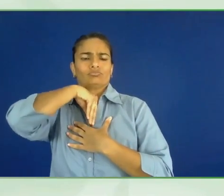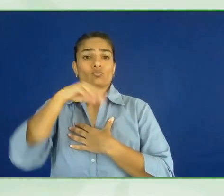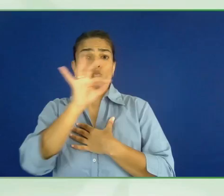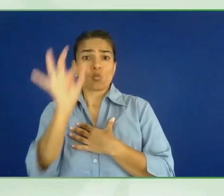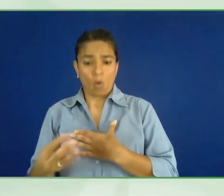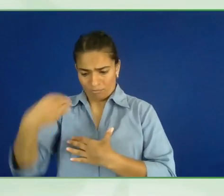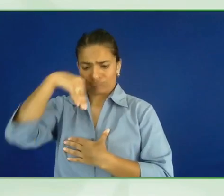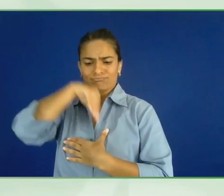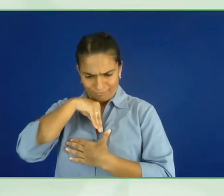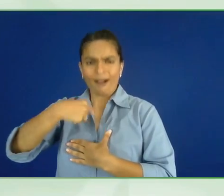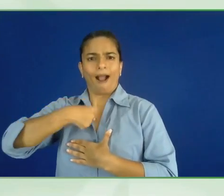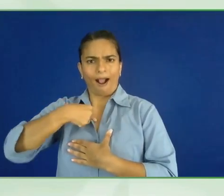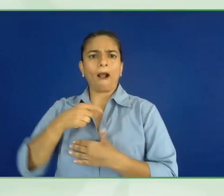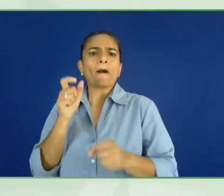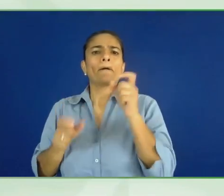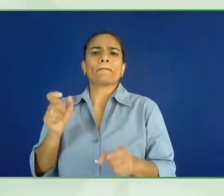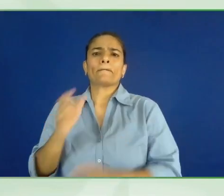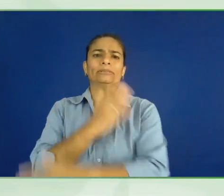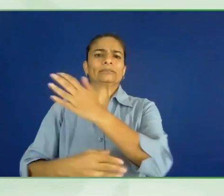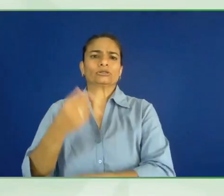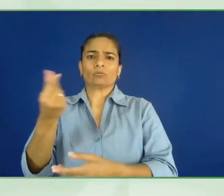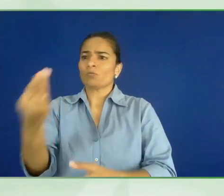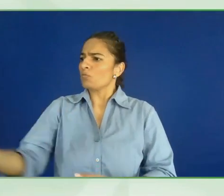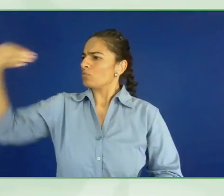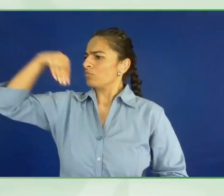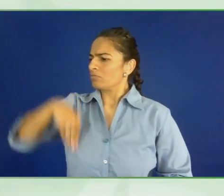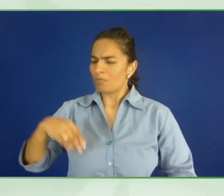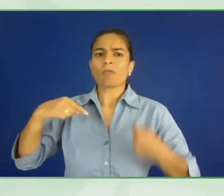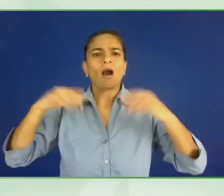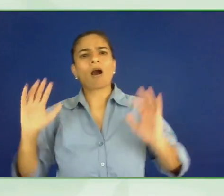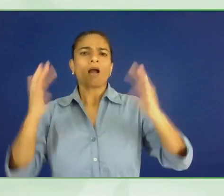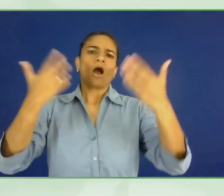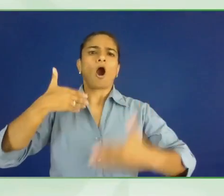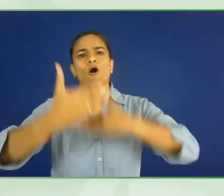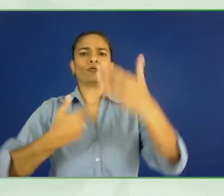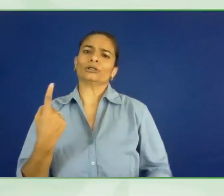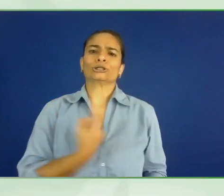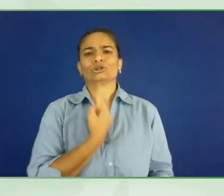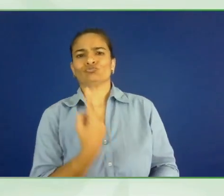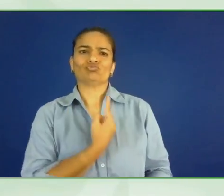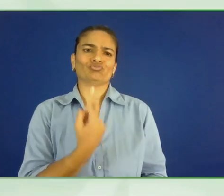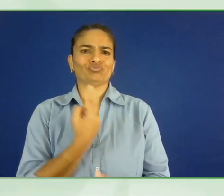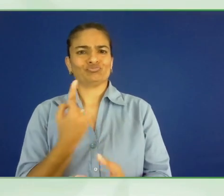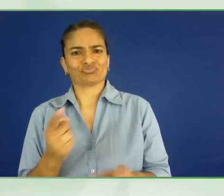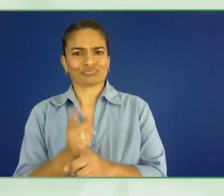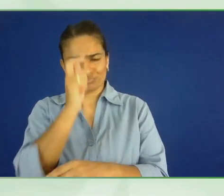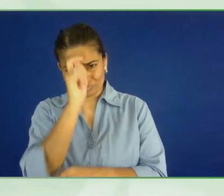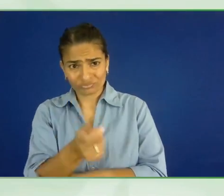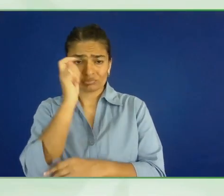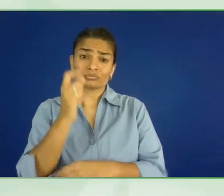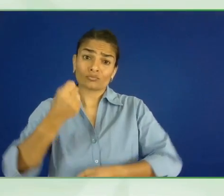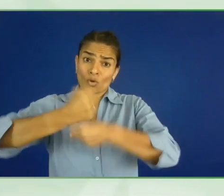self-independence, self-realization, and it is very important for all of us. I